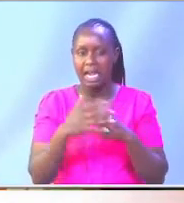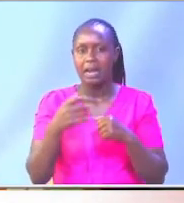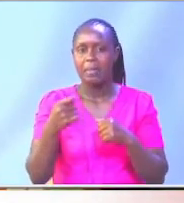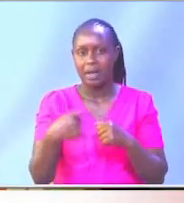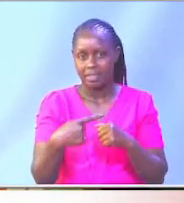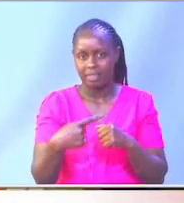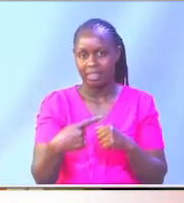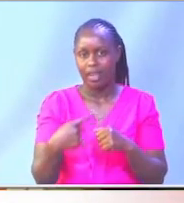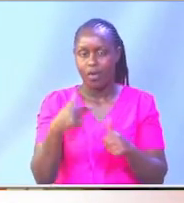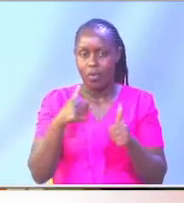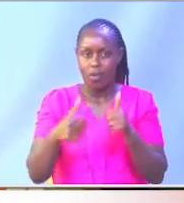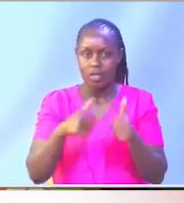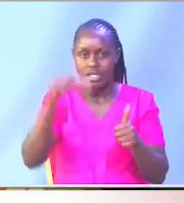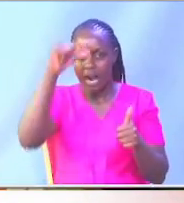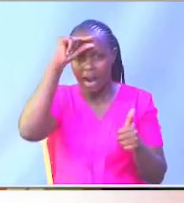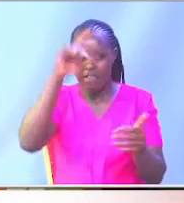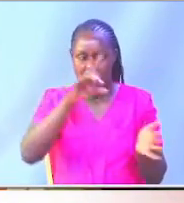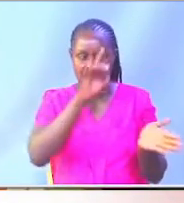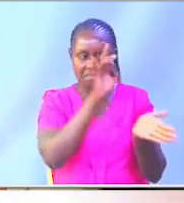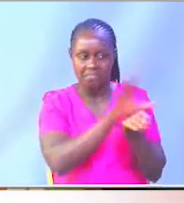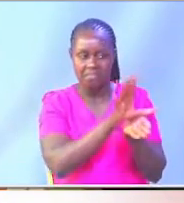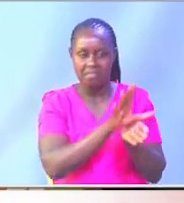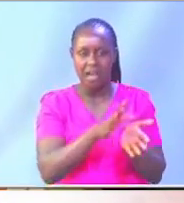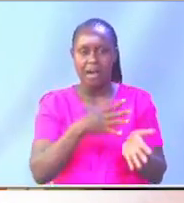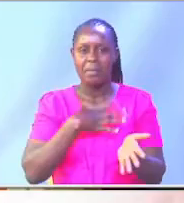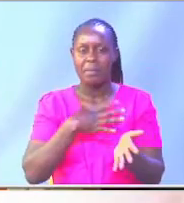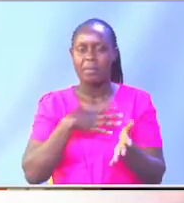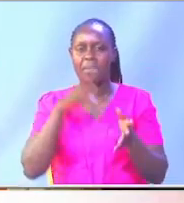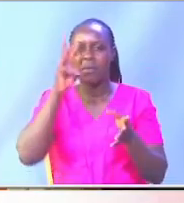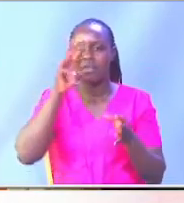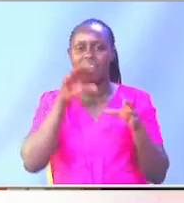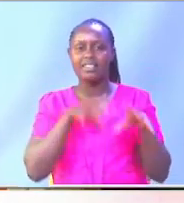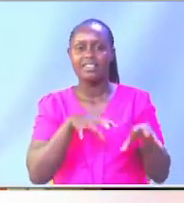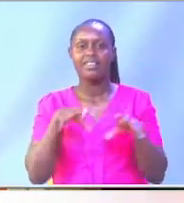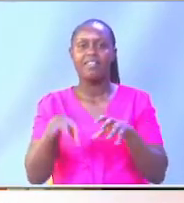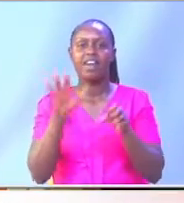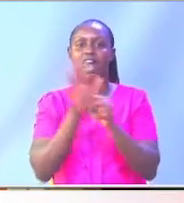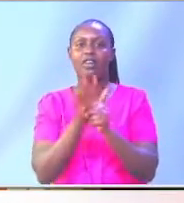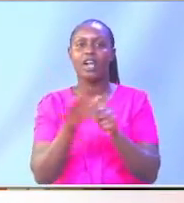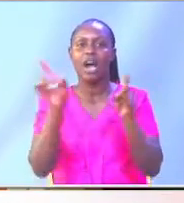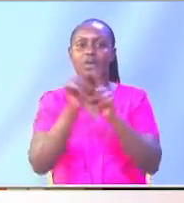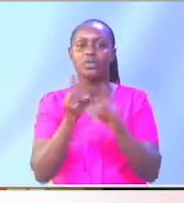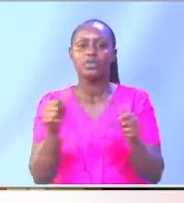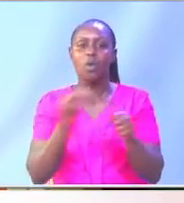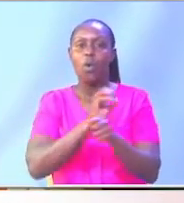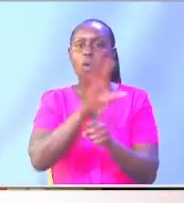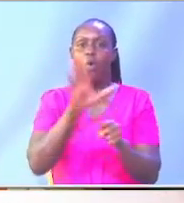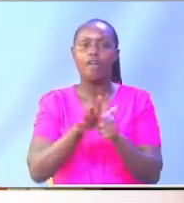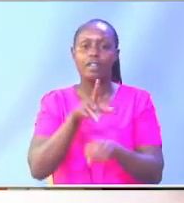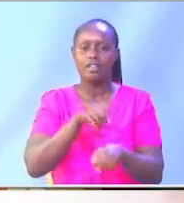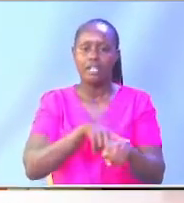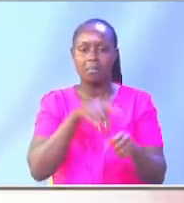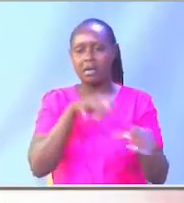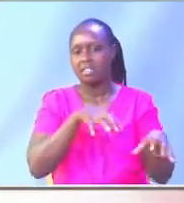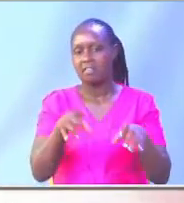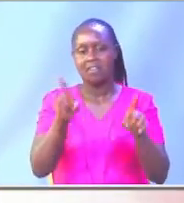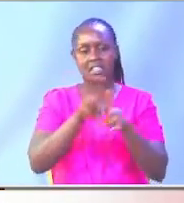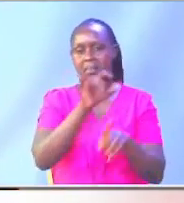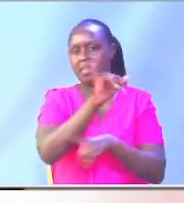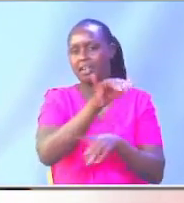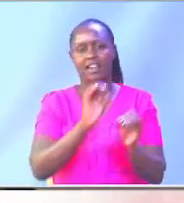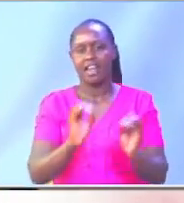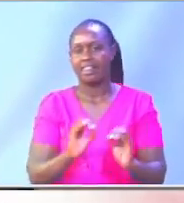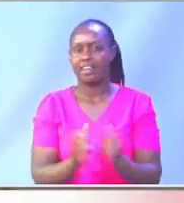that 9 months, ile shida watu ya Wajir walipata, they have never, even during the colonial time, hawajapata shida kama.